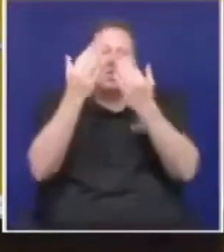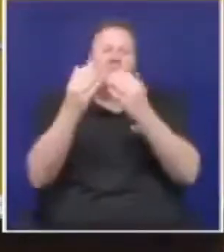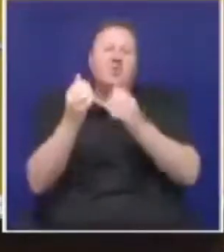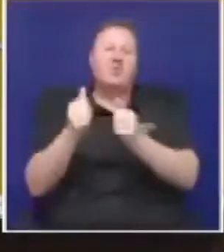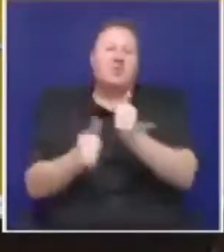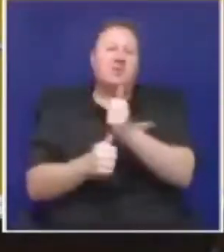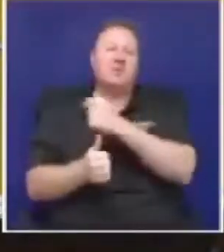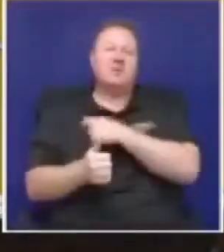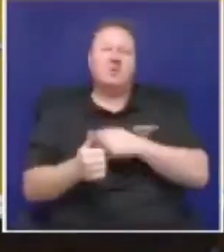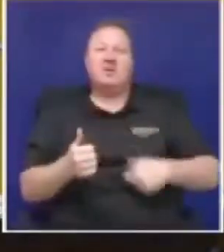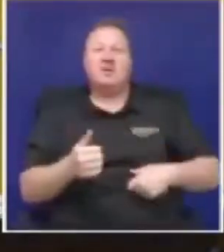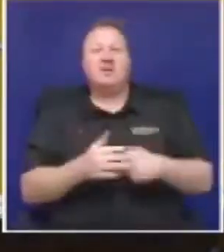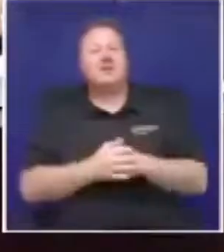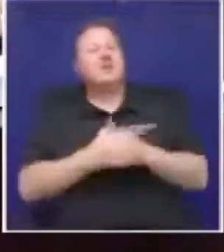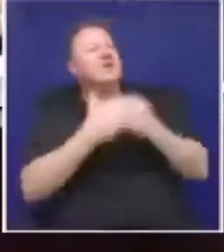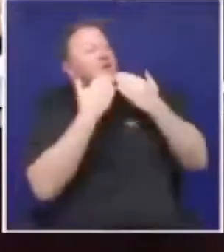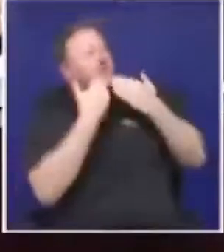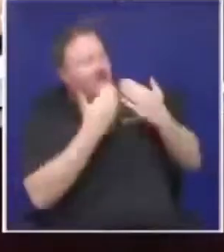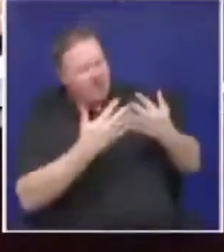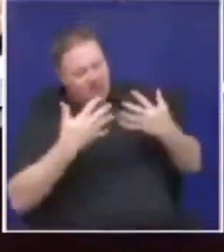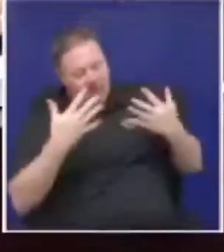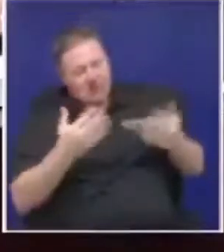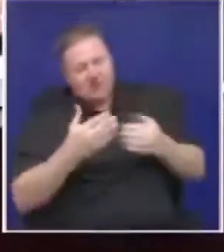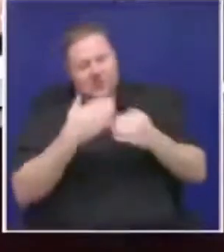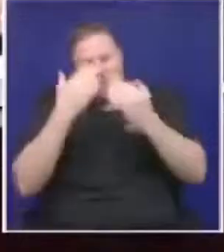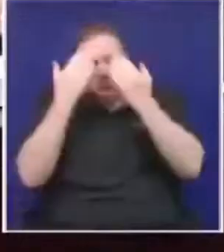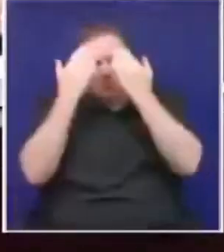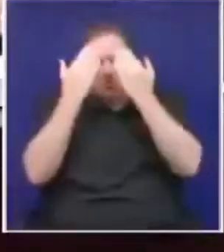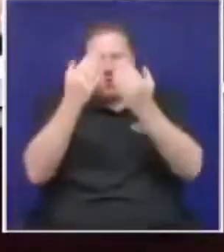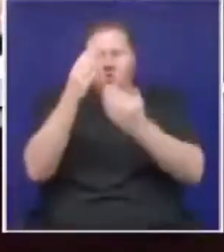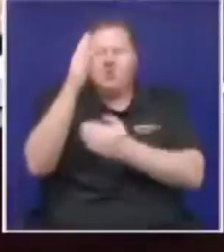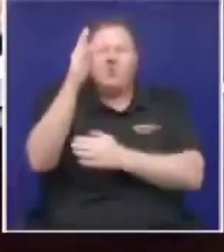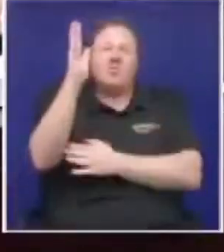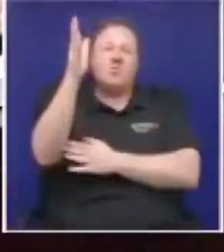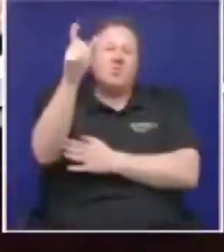President. Thank you very much, Honorable Speaker.